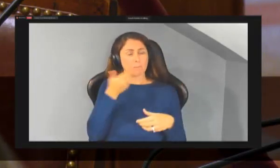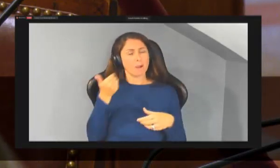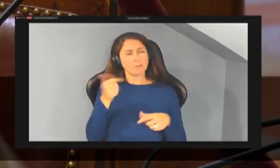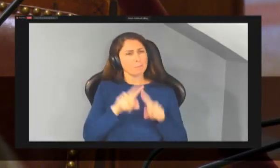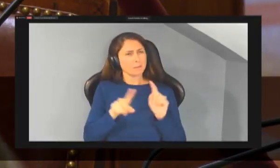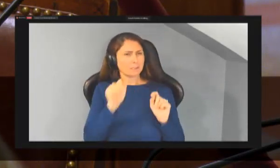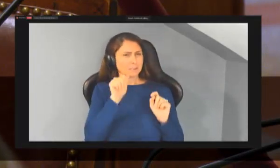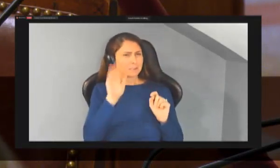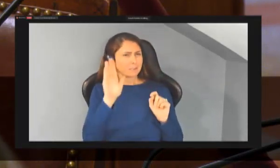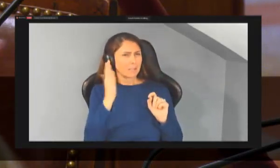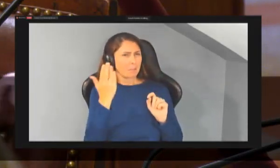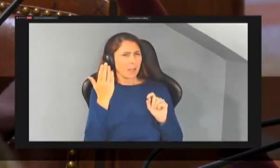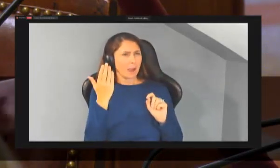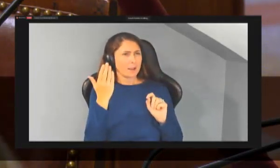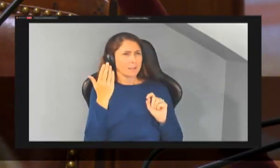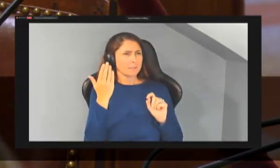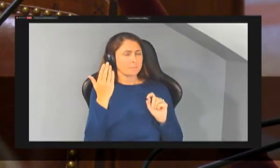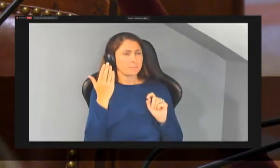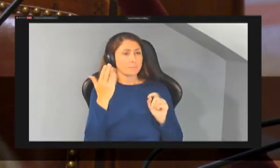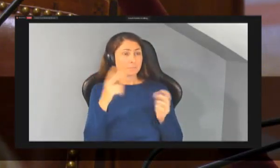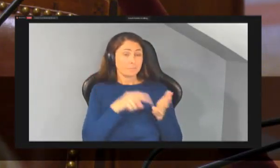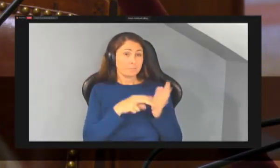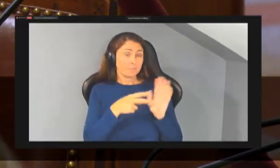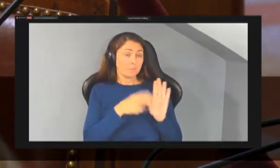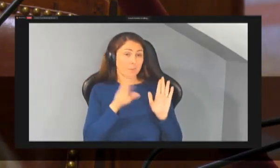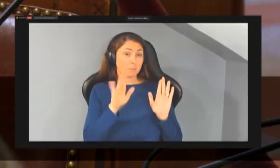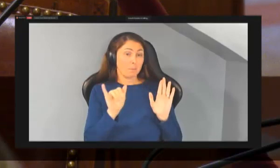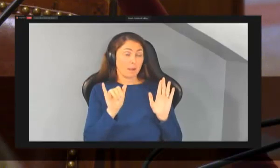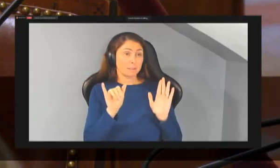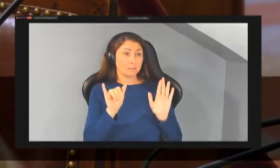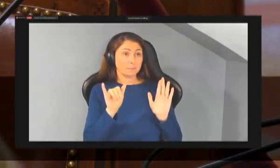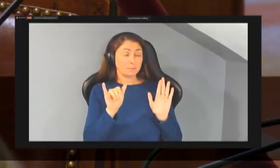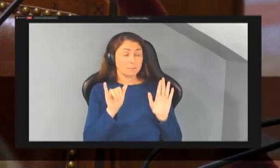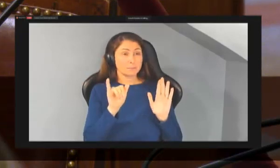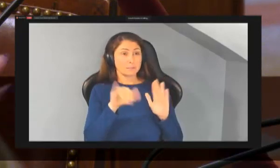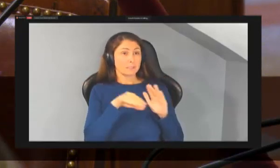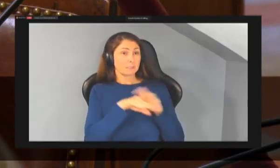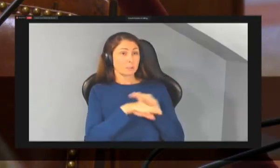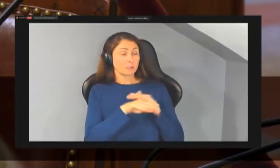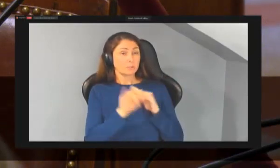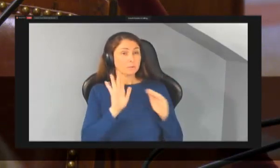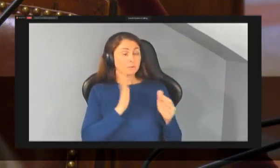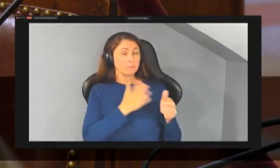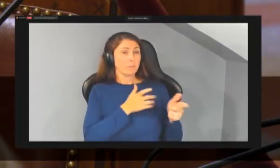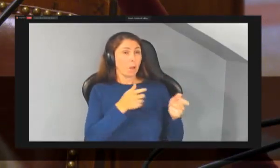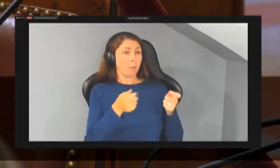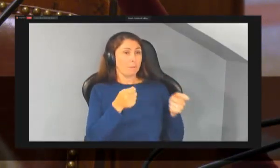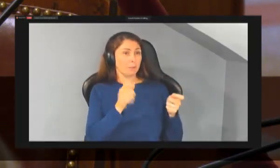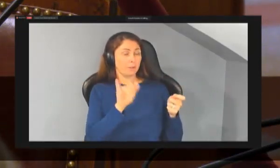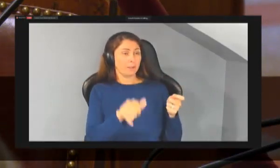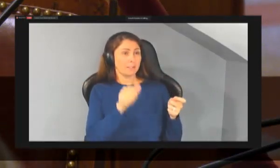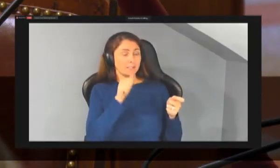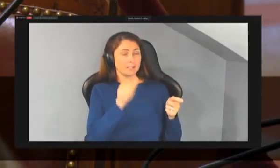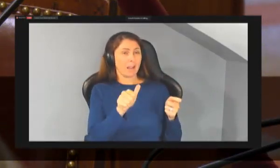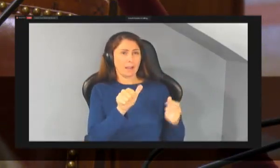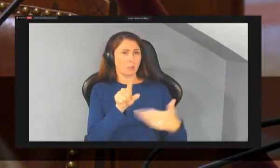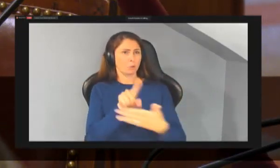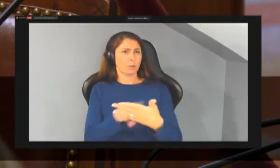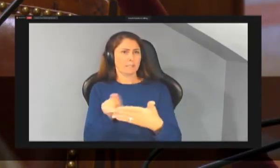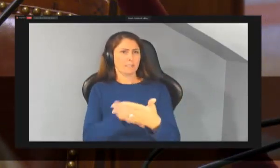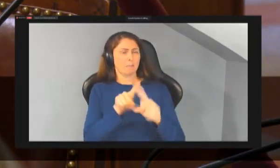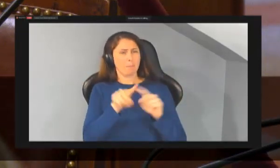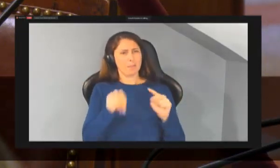like this, I mean, by the own admission of our administration, and that's certainly not a criticism, but this